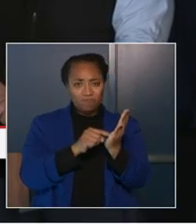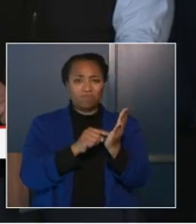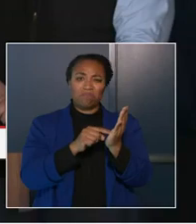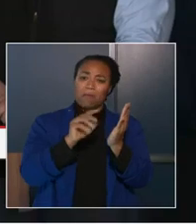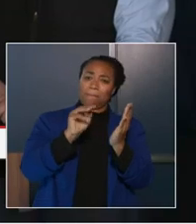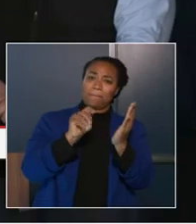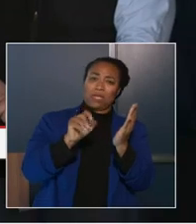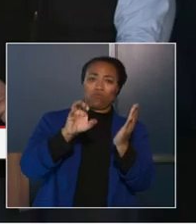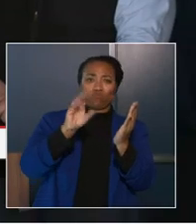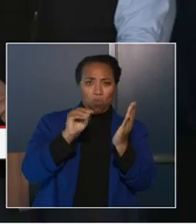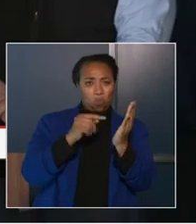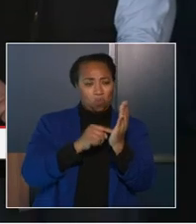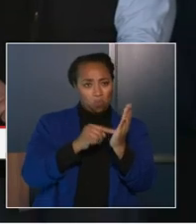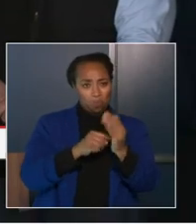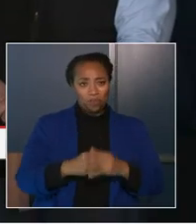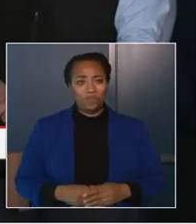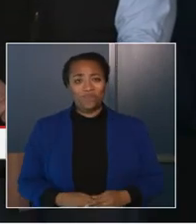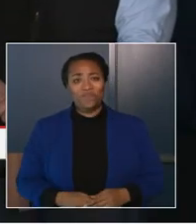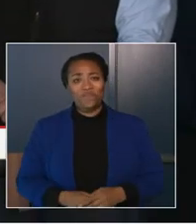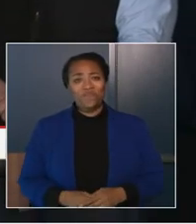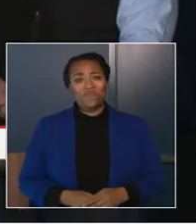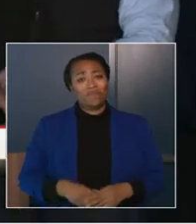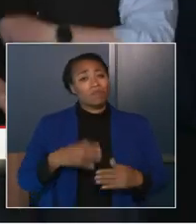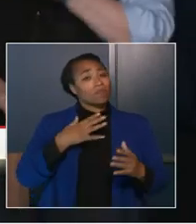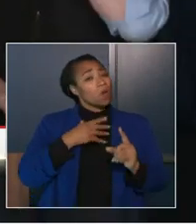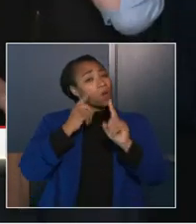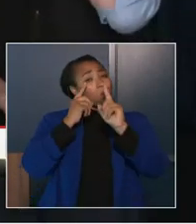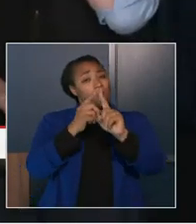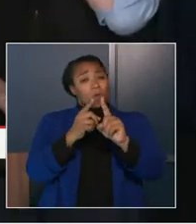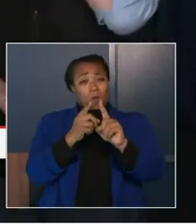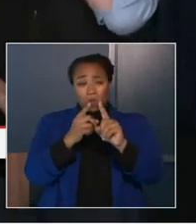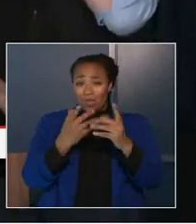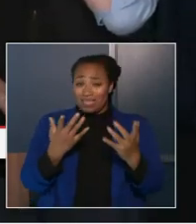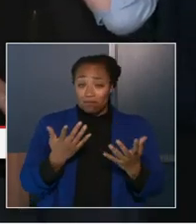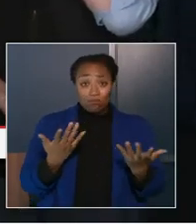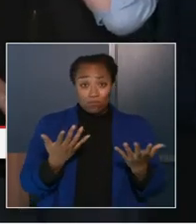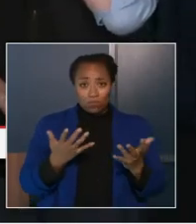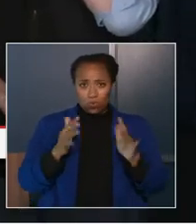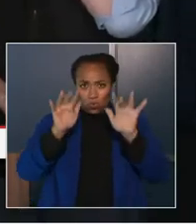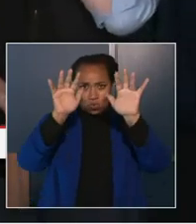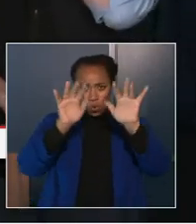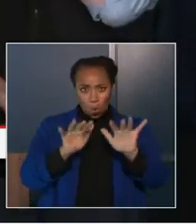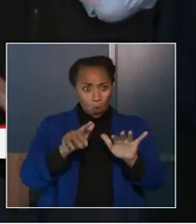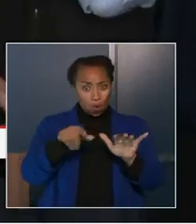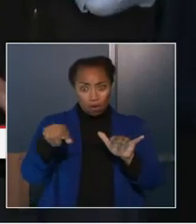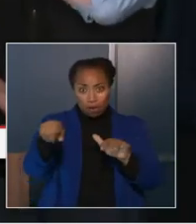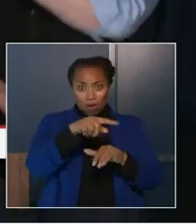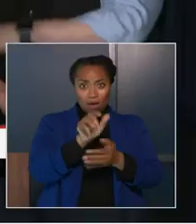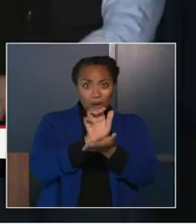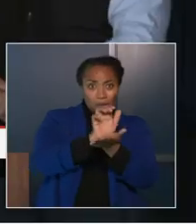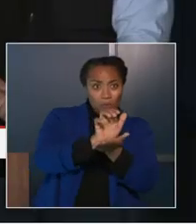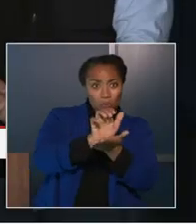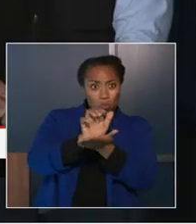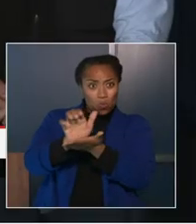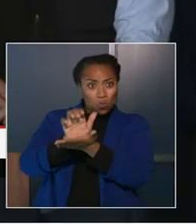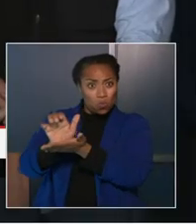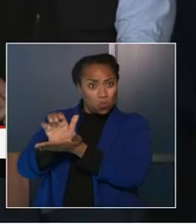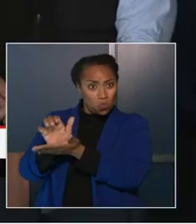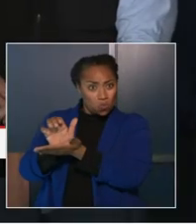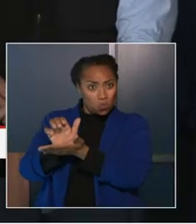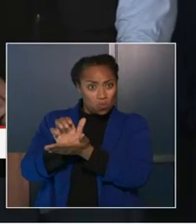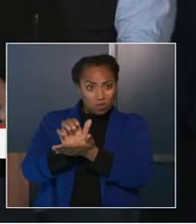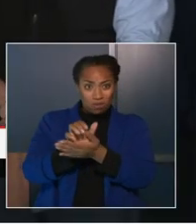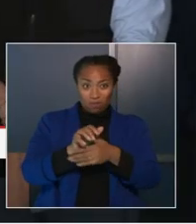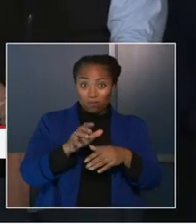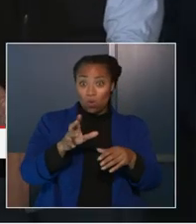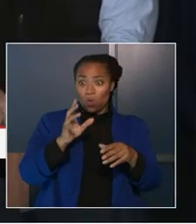get really good at moving all of our snow, working with our partners so we can run a regular service on Tuesday. That is our ultimate goal. Just a last